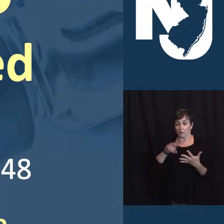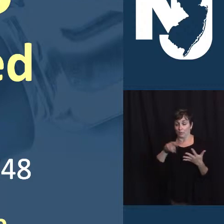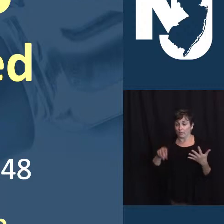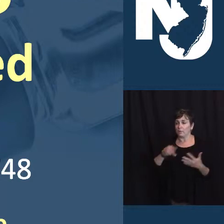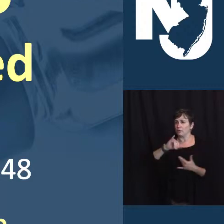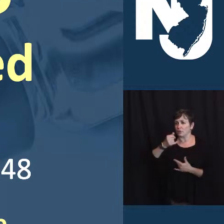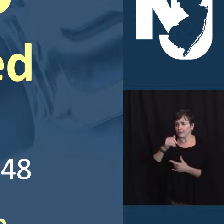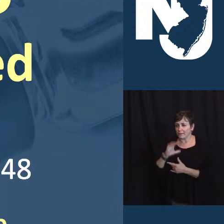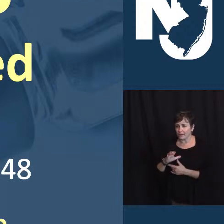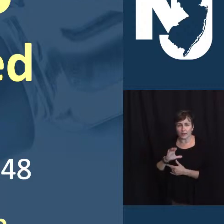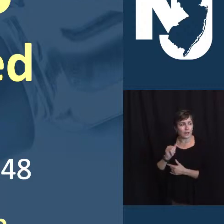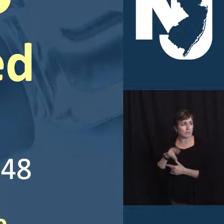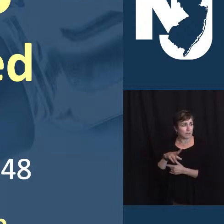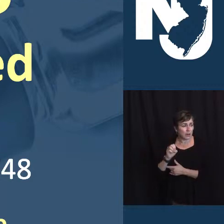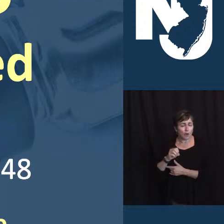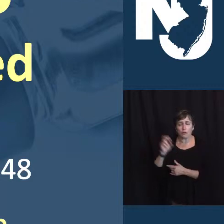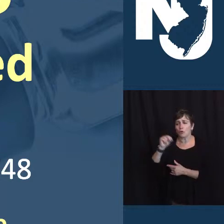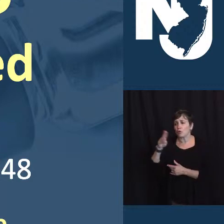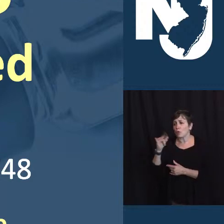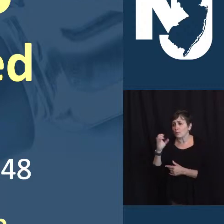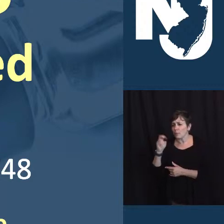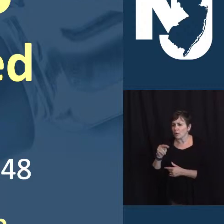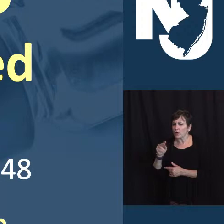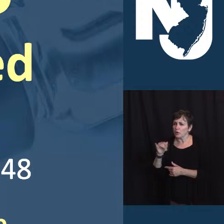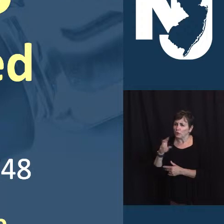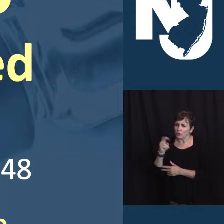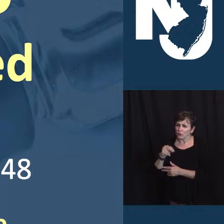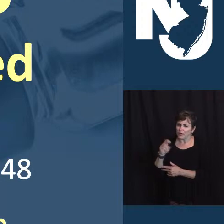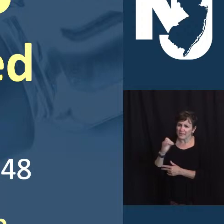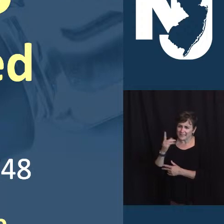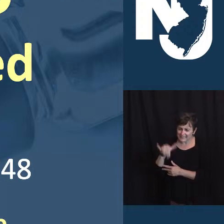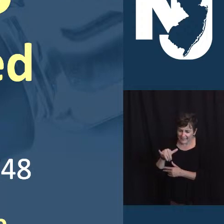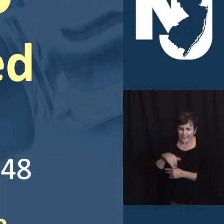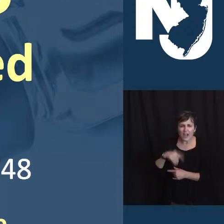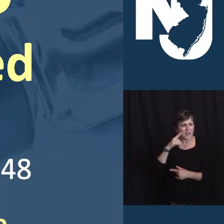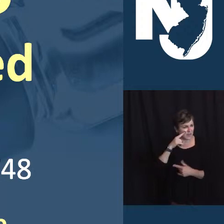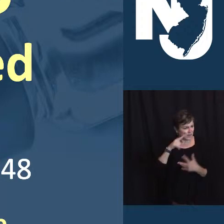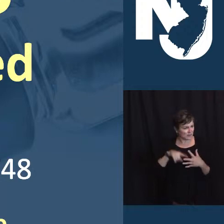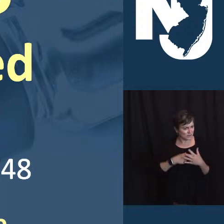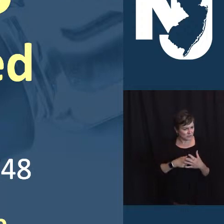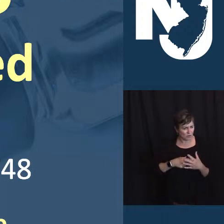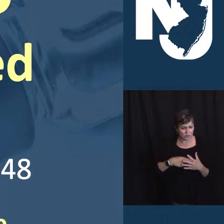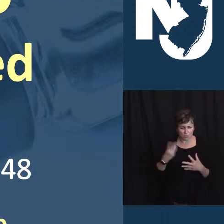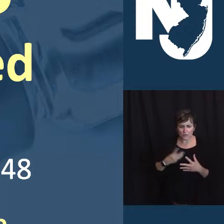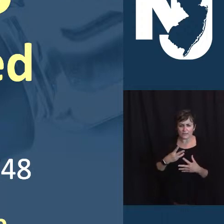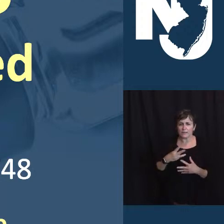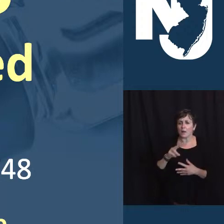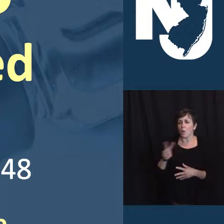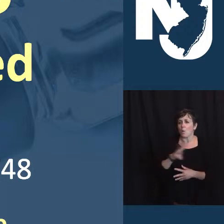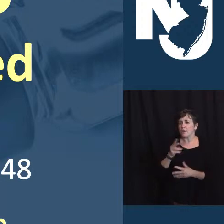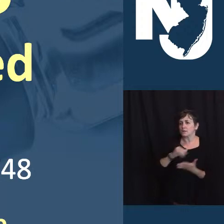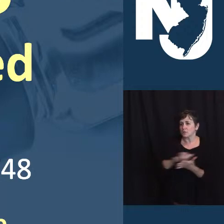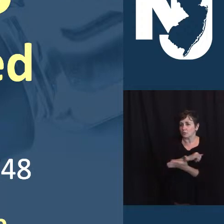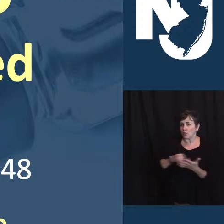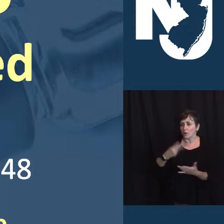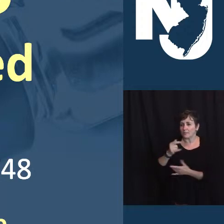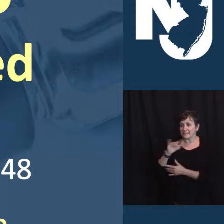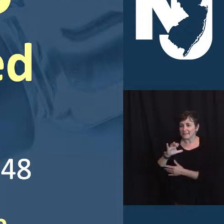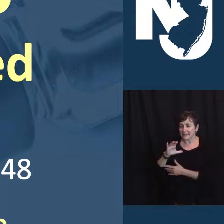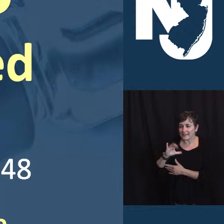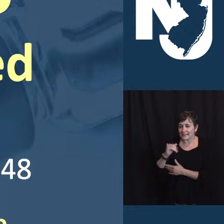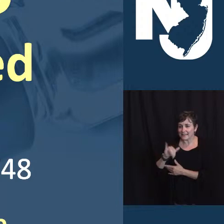Hoboken, North Bergen, Union City, I think on Wednesday they start, West New York, Passaic City, Patterson,